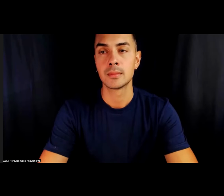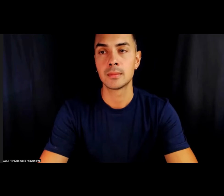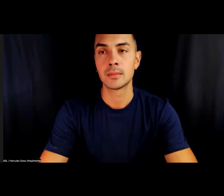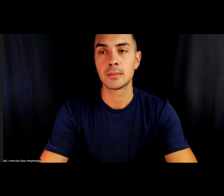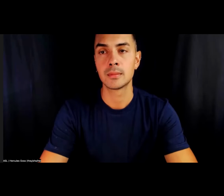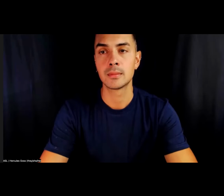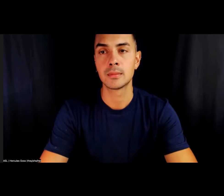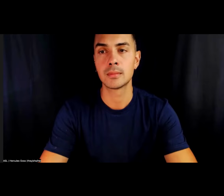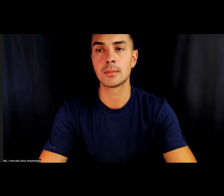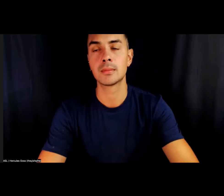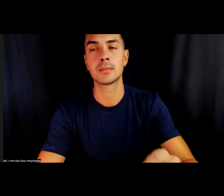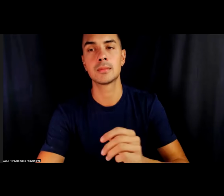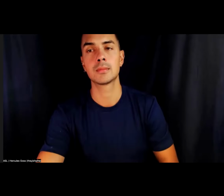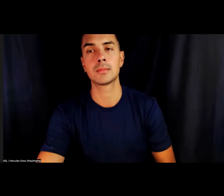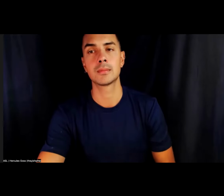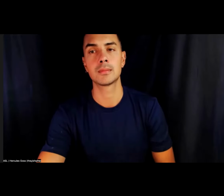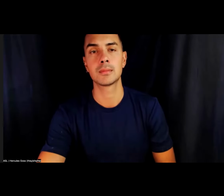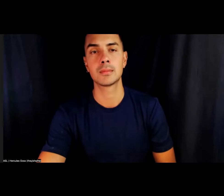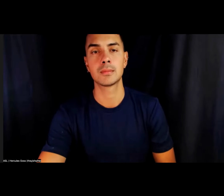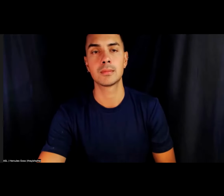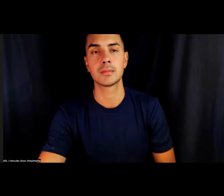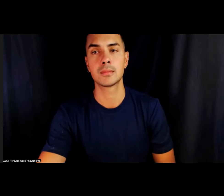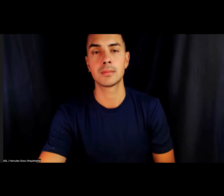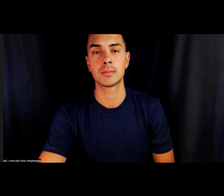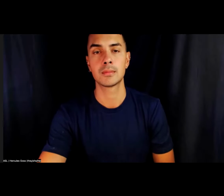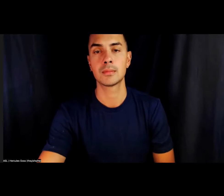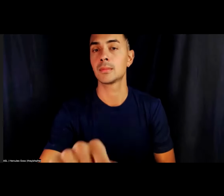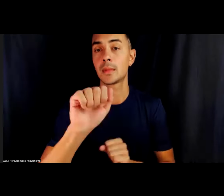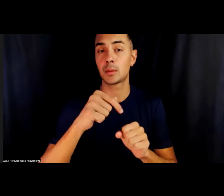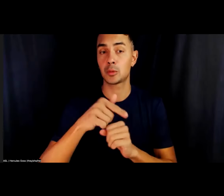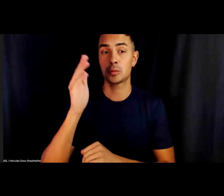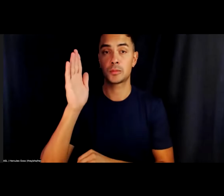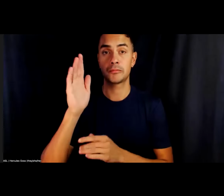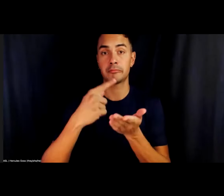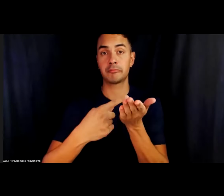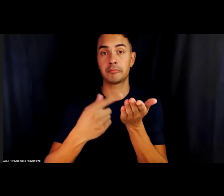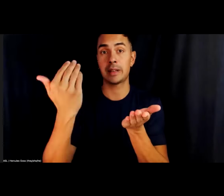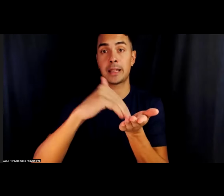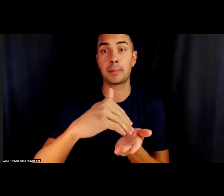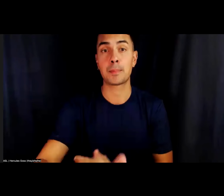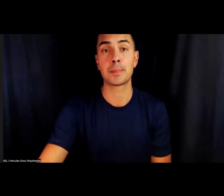Thank you for that, Deb. Are we able to have the slides pulled back up?